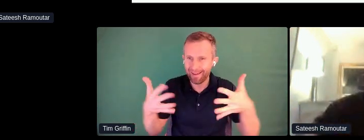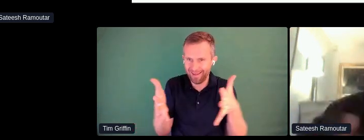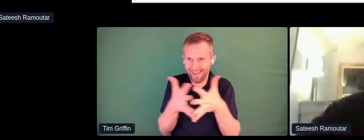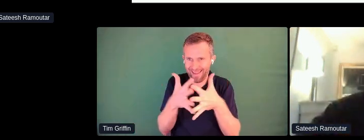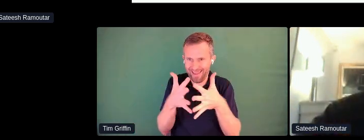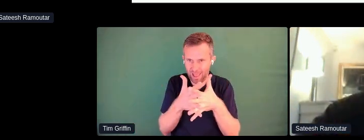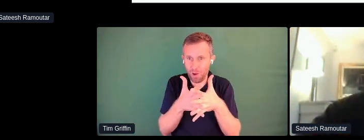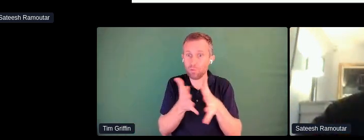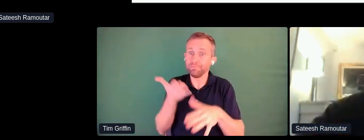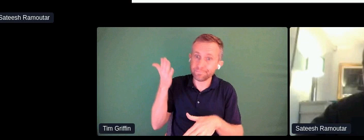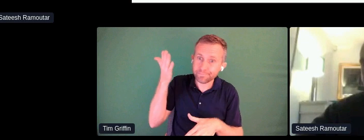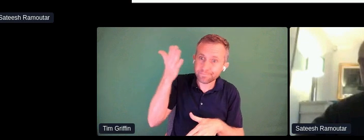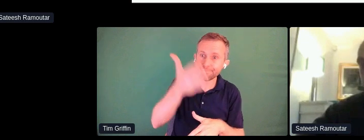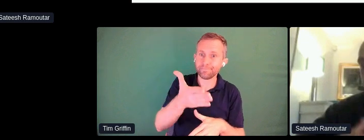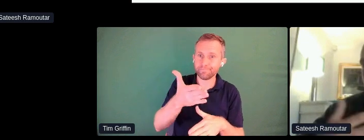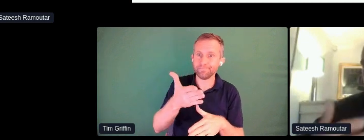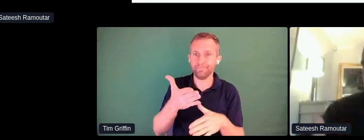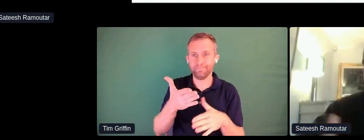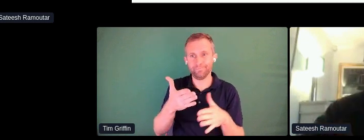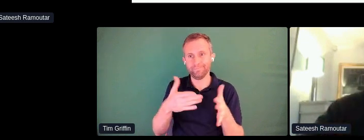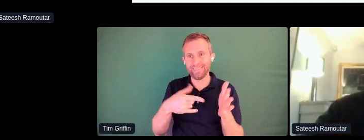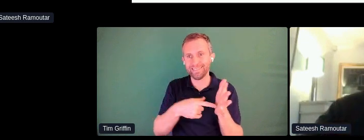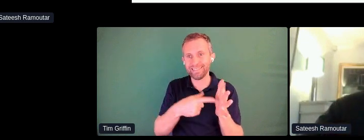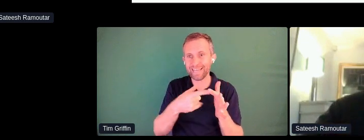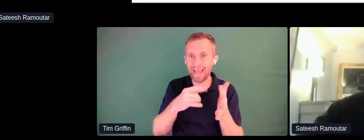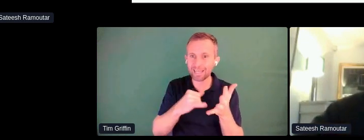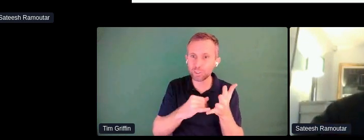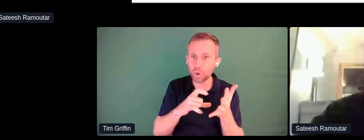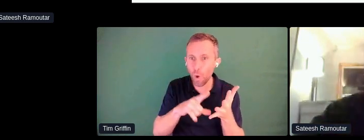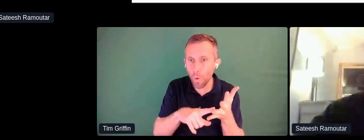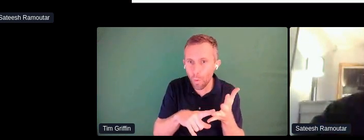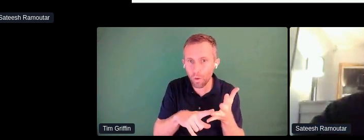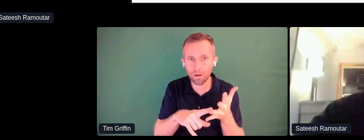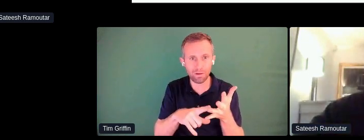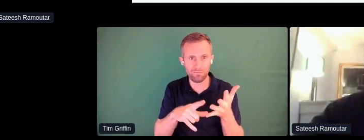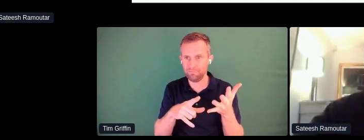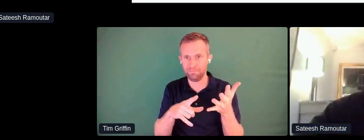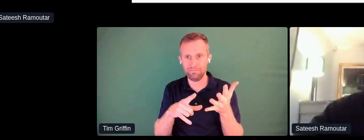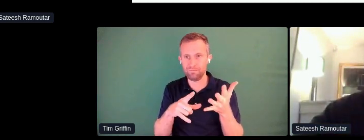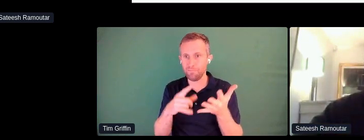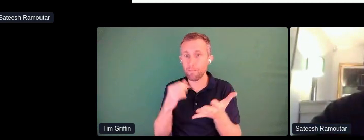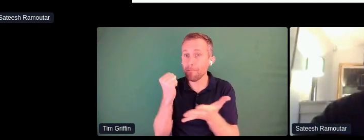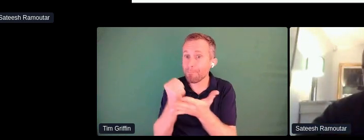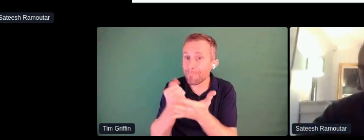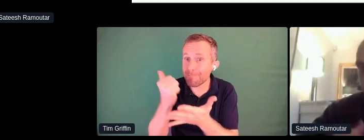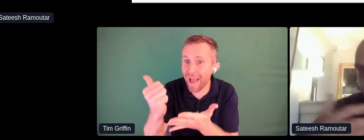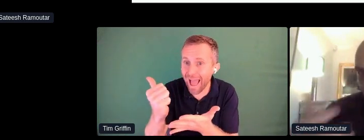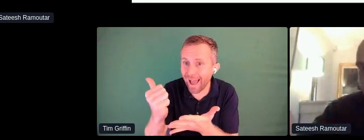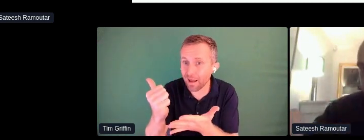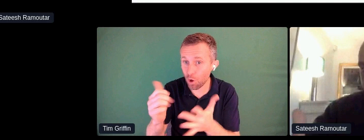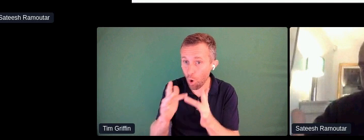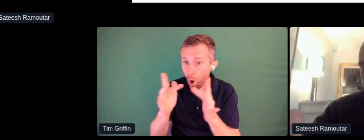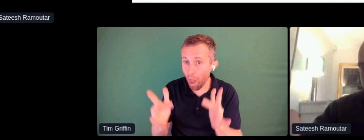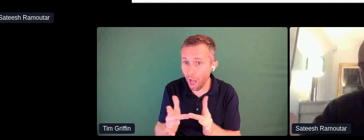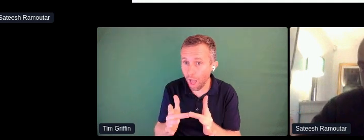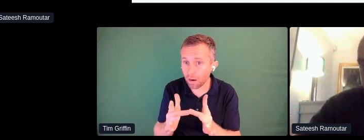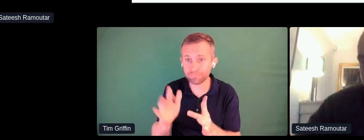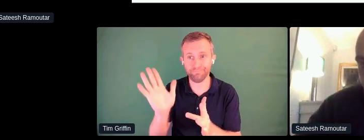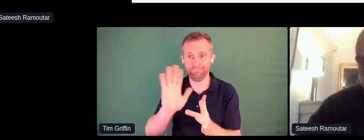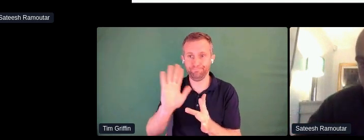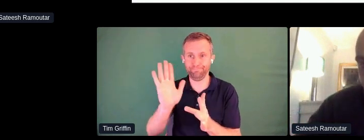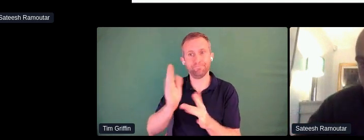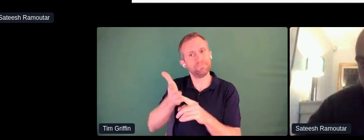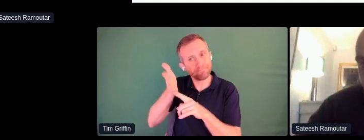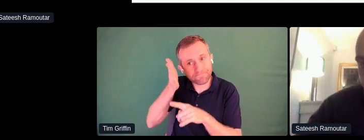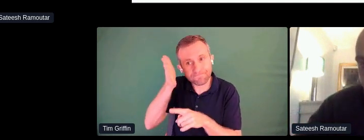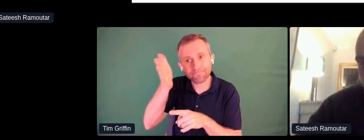to the local market, he went to the supermarket, he went to the shops. If he needed to do his banking, he'd go down to the local branch.